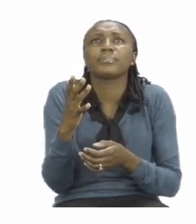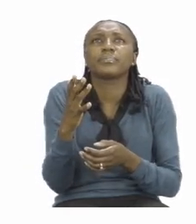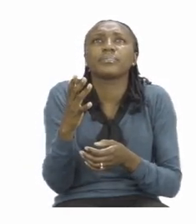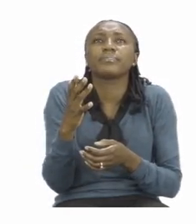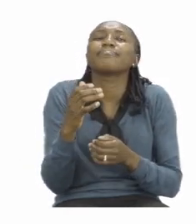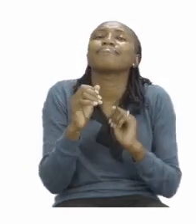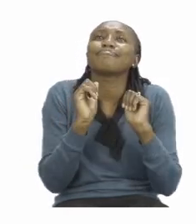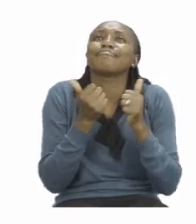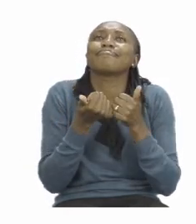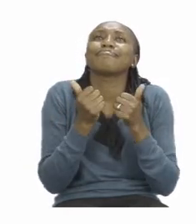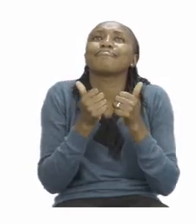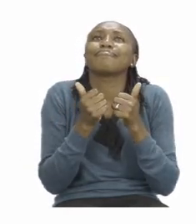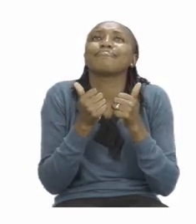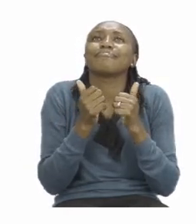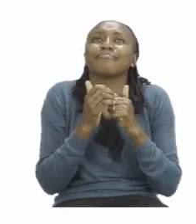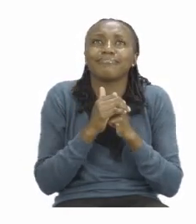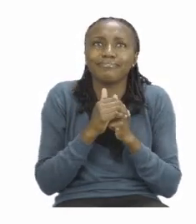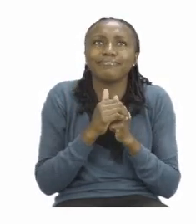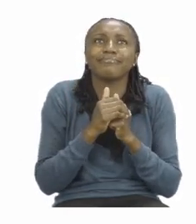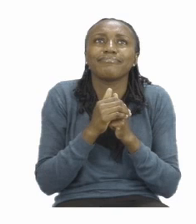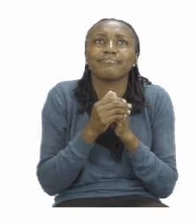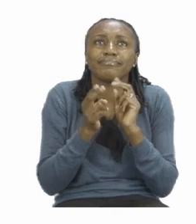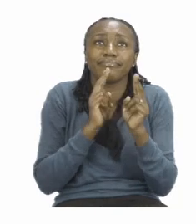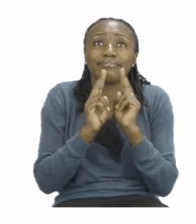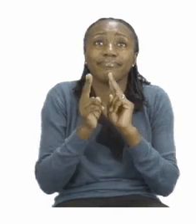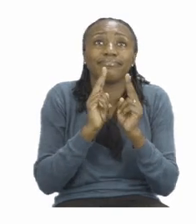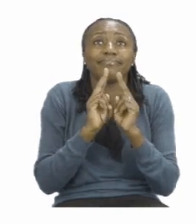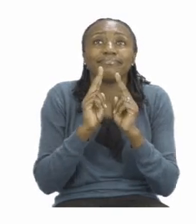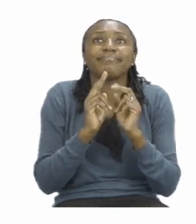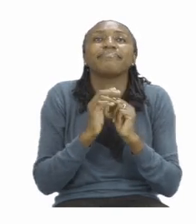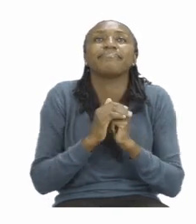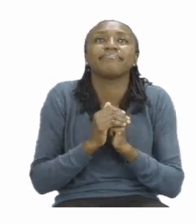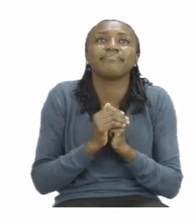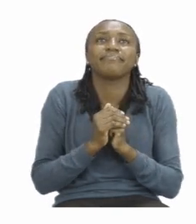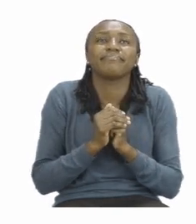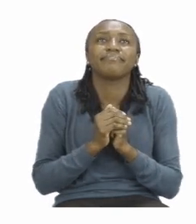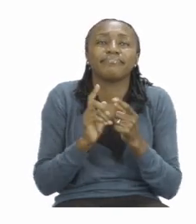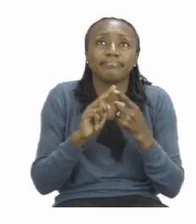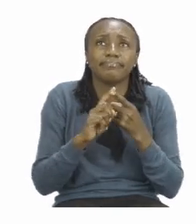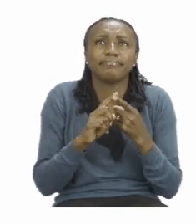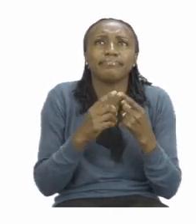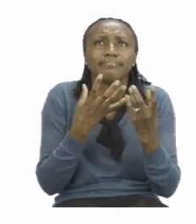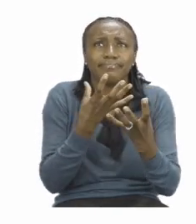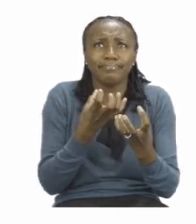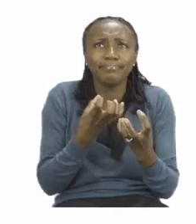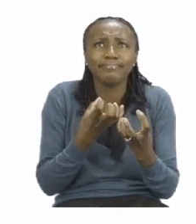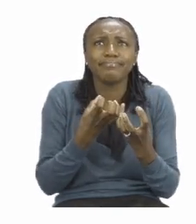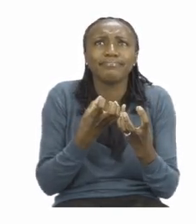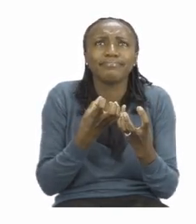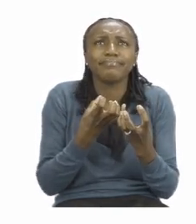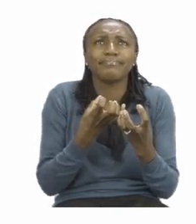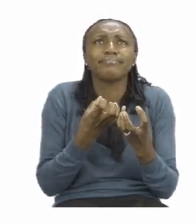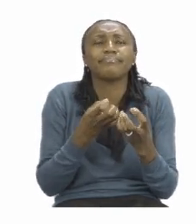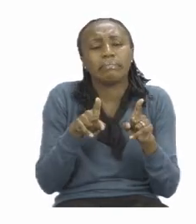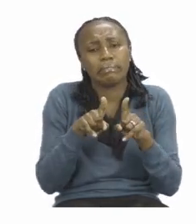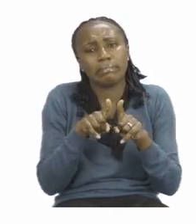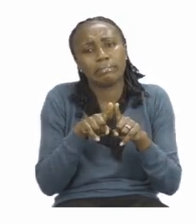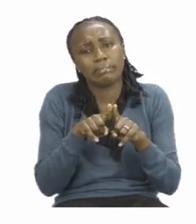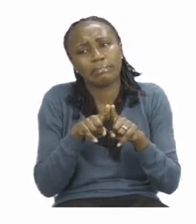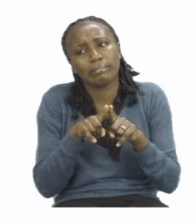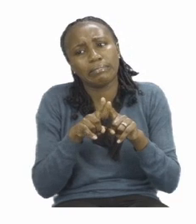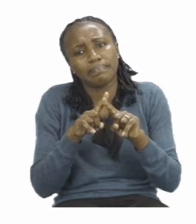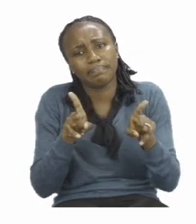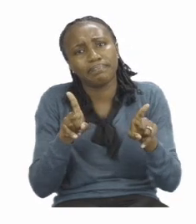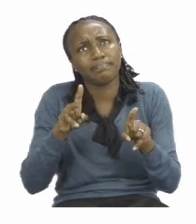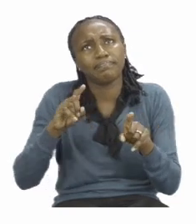Well done. Now let's talk about each of the words. The word need is the opposite of the word want. We